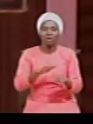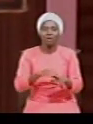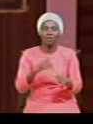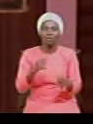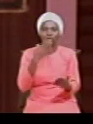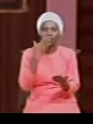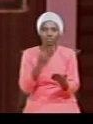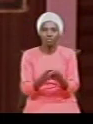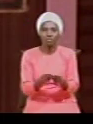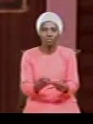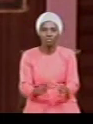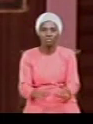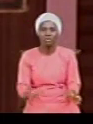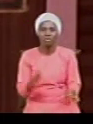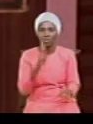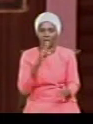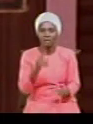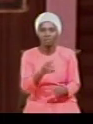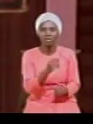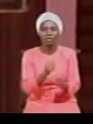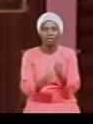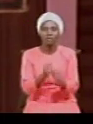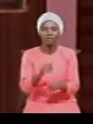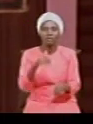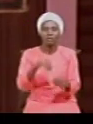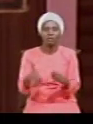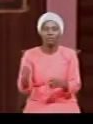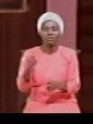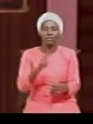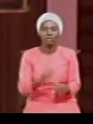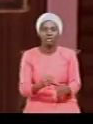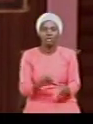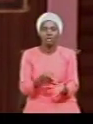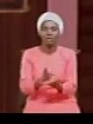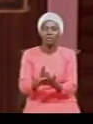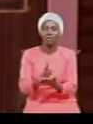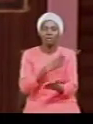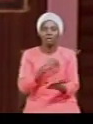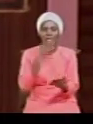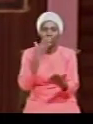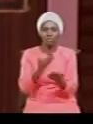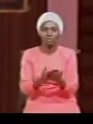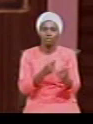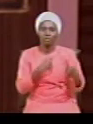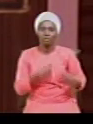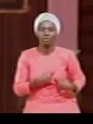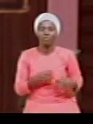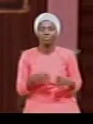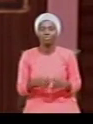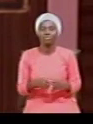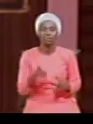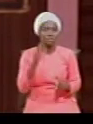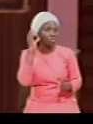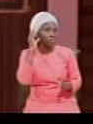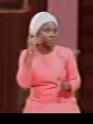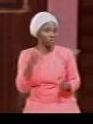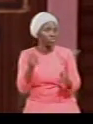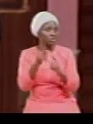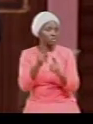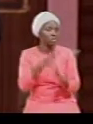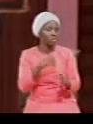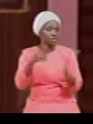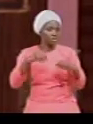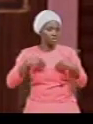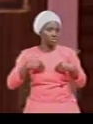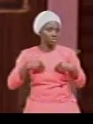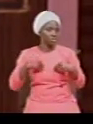they which in an honest and good heart, you hear the word and you